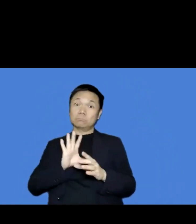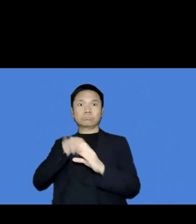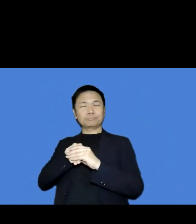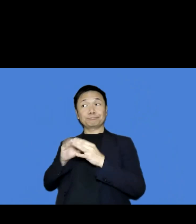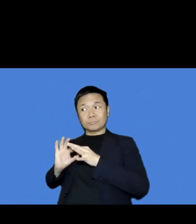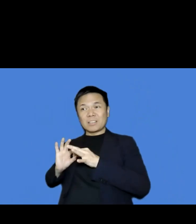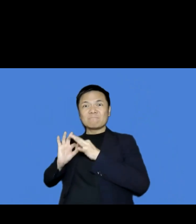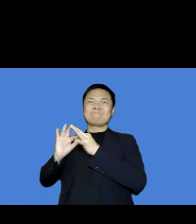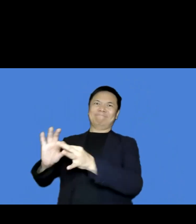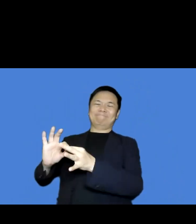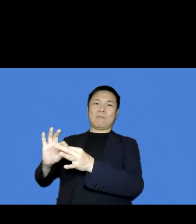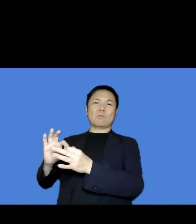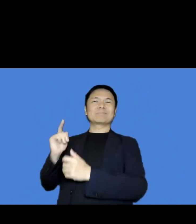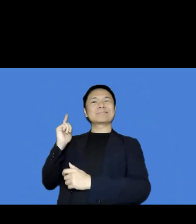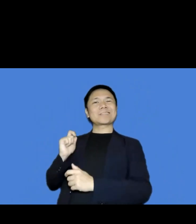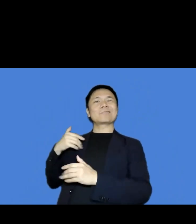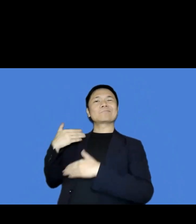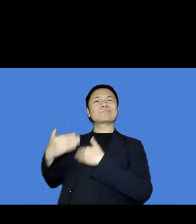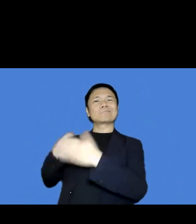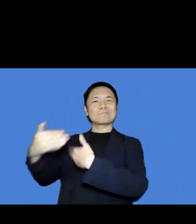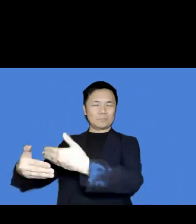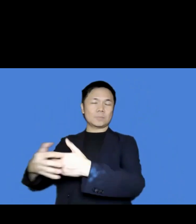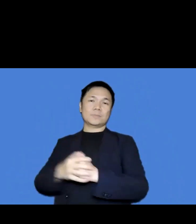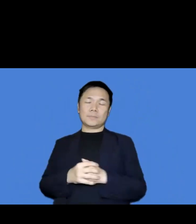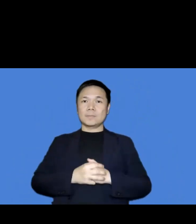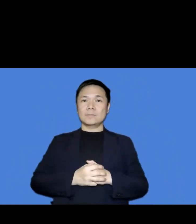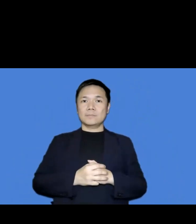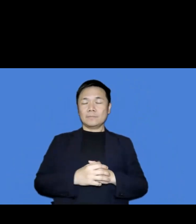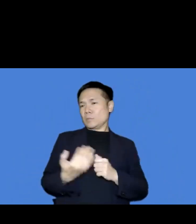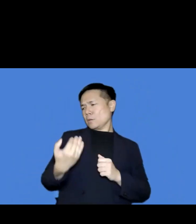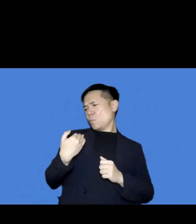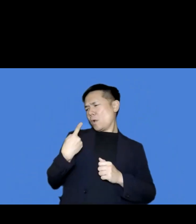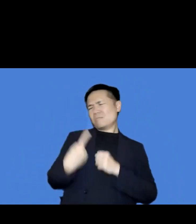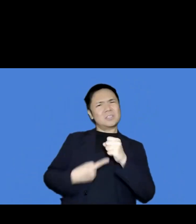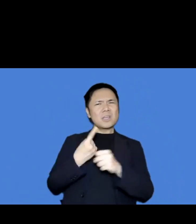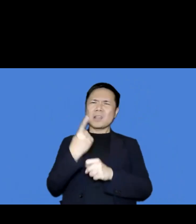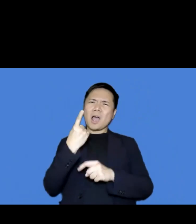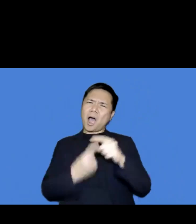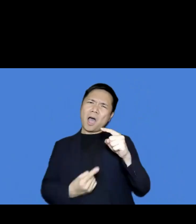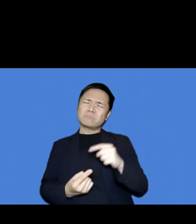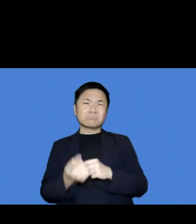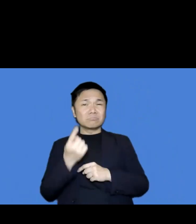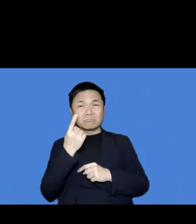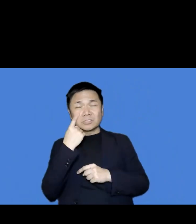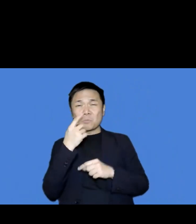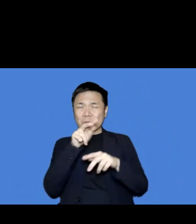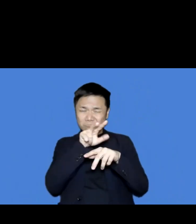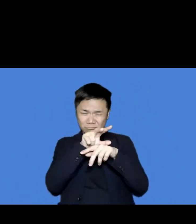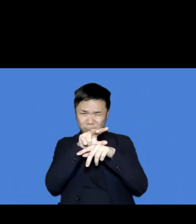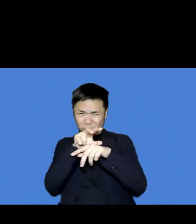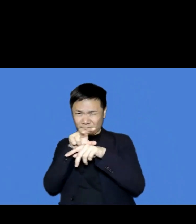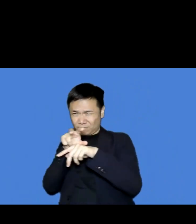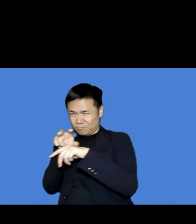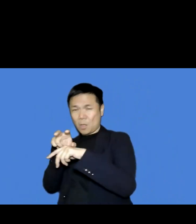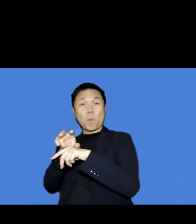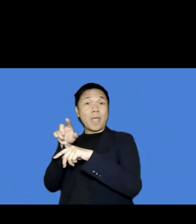In the last 1.5 year or so, we have been monitoring and working very closely with OPDs in India